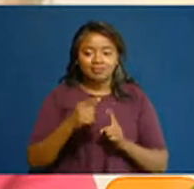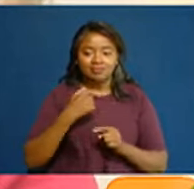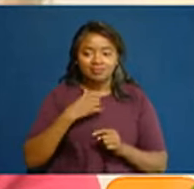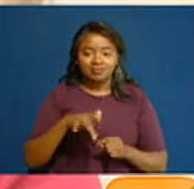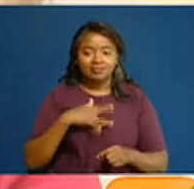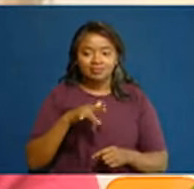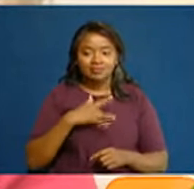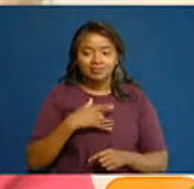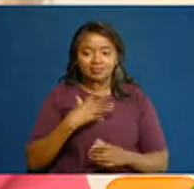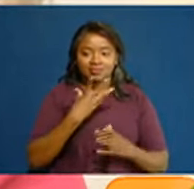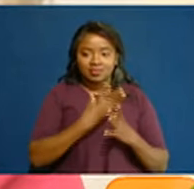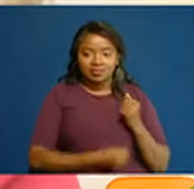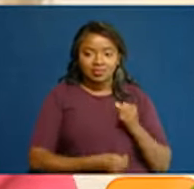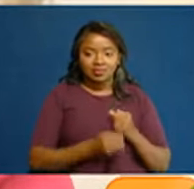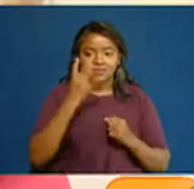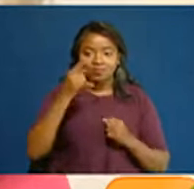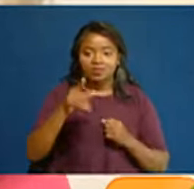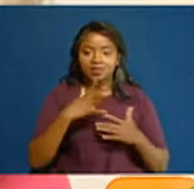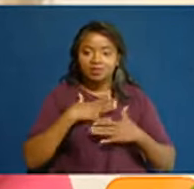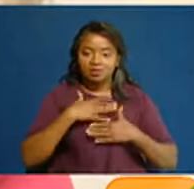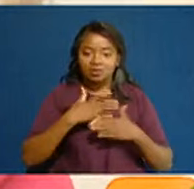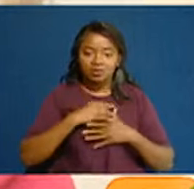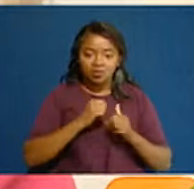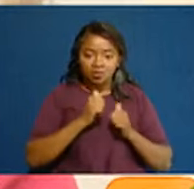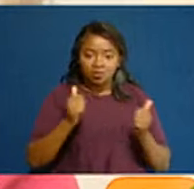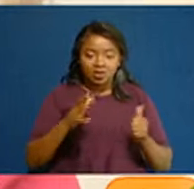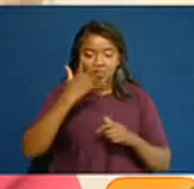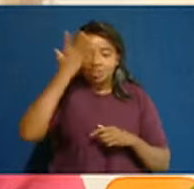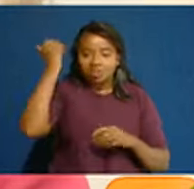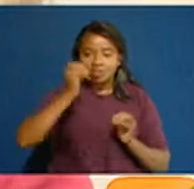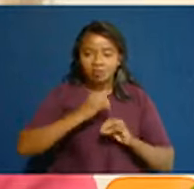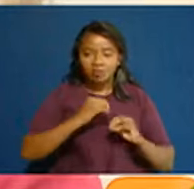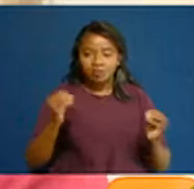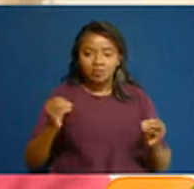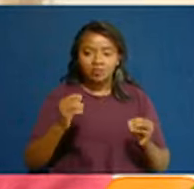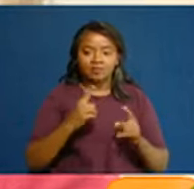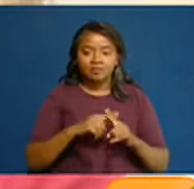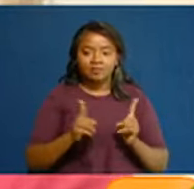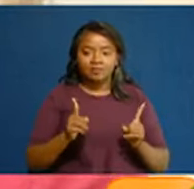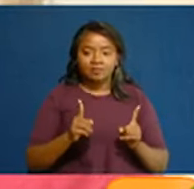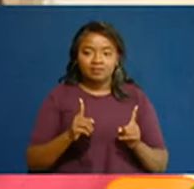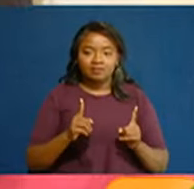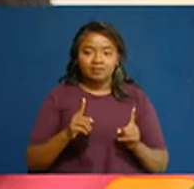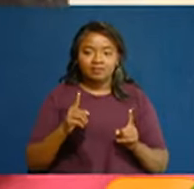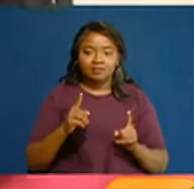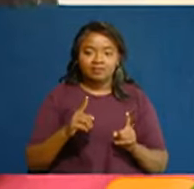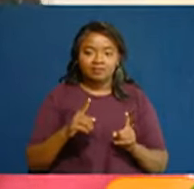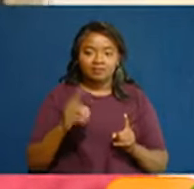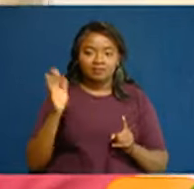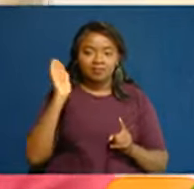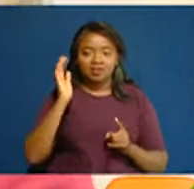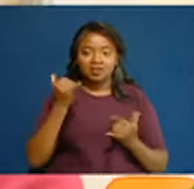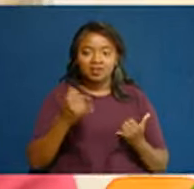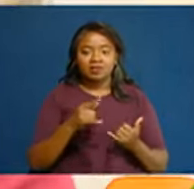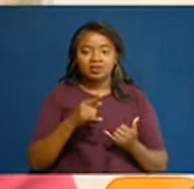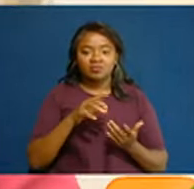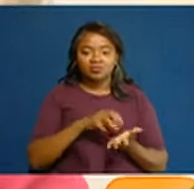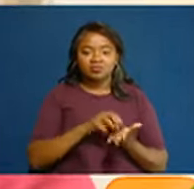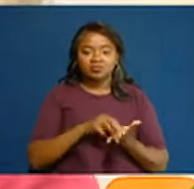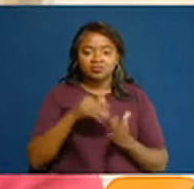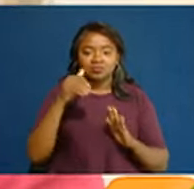sana. Mtu tu ametoka akiwa mzima, hakuwa mlevi, anarudi nasikia ako hali mbaya. Alafu